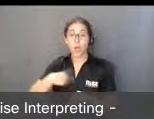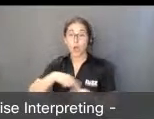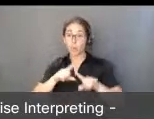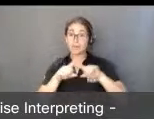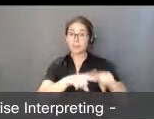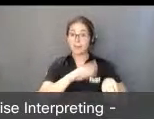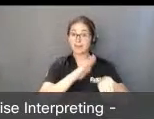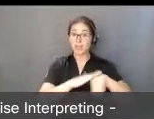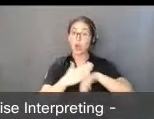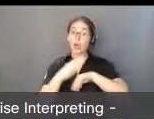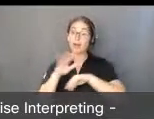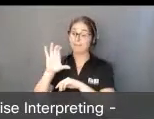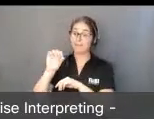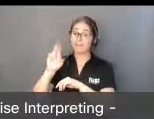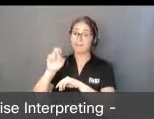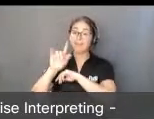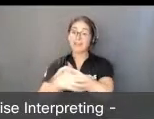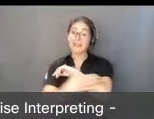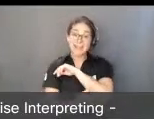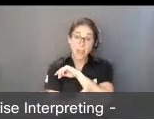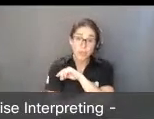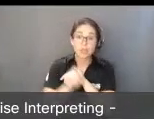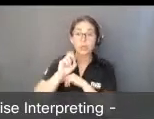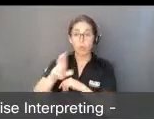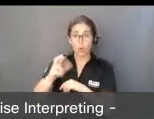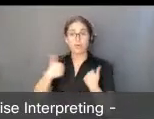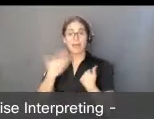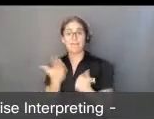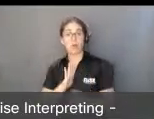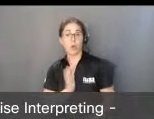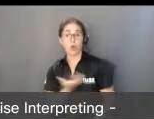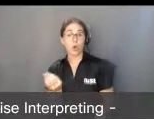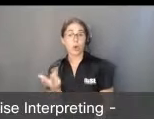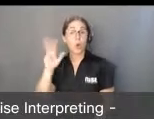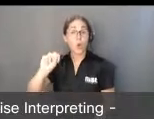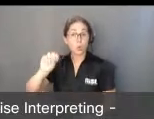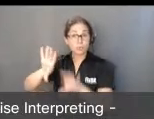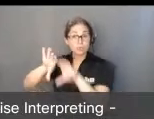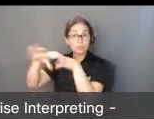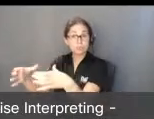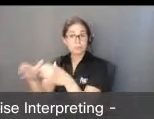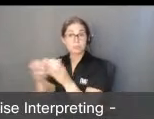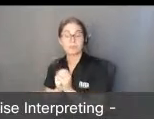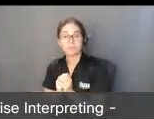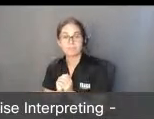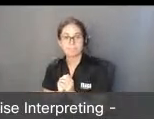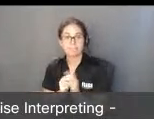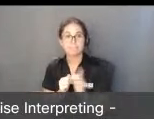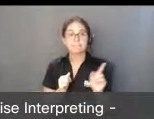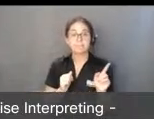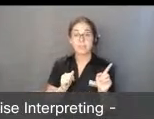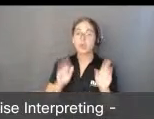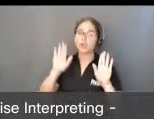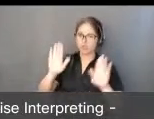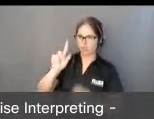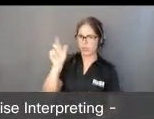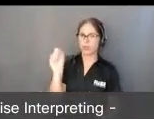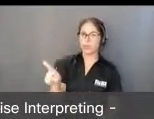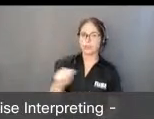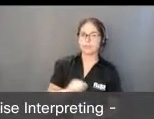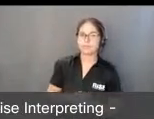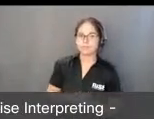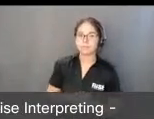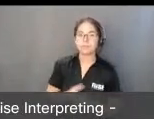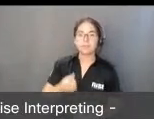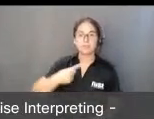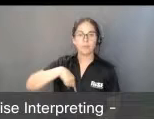has through its Office of Emergency Services or some other source? Great question. We have been